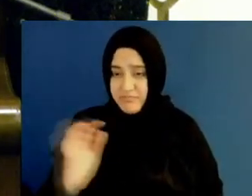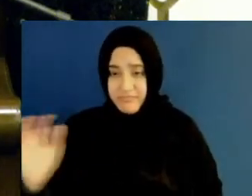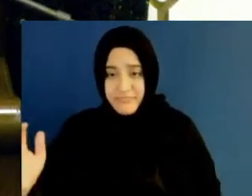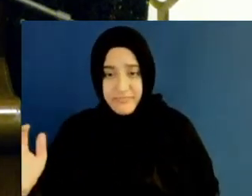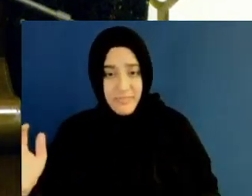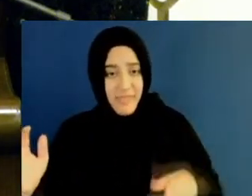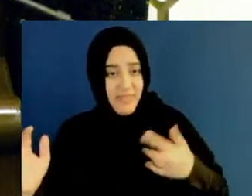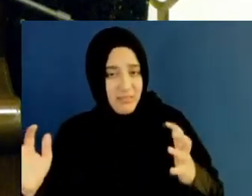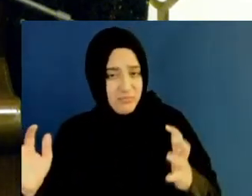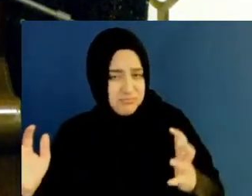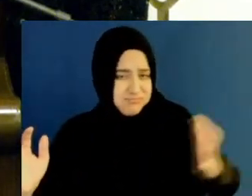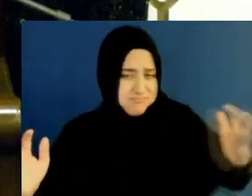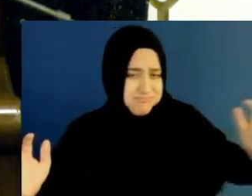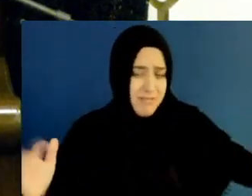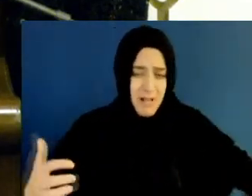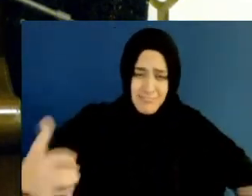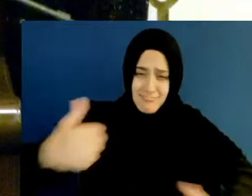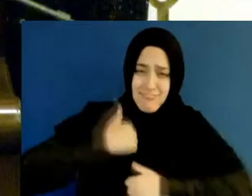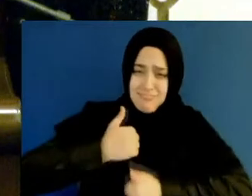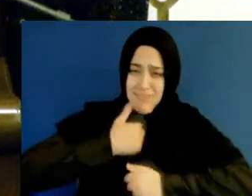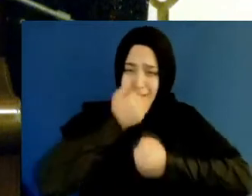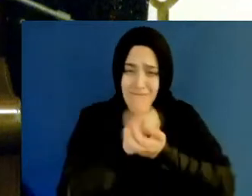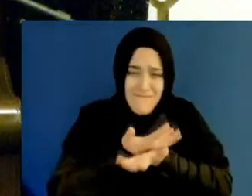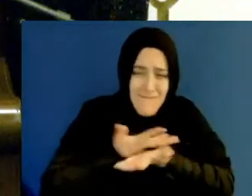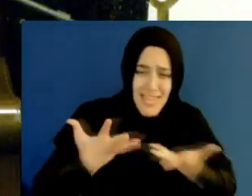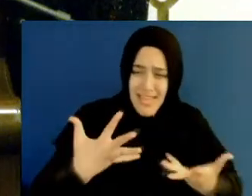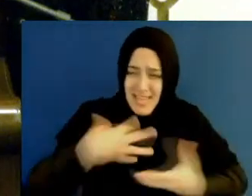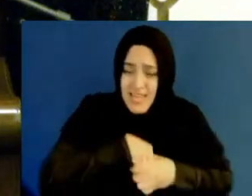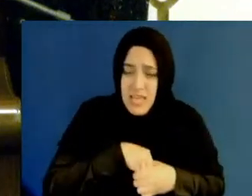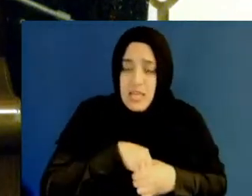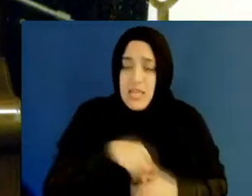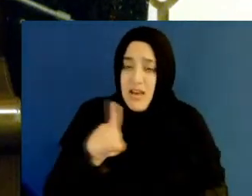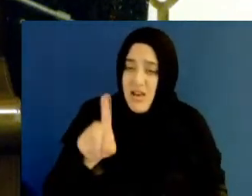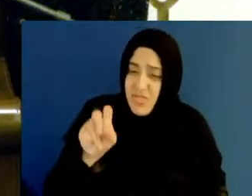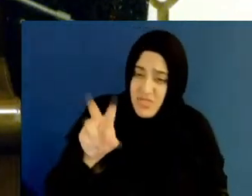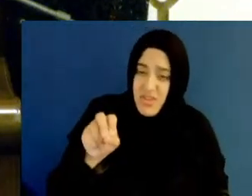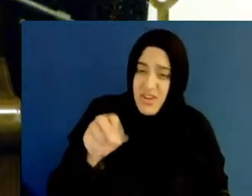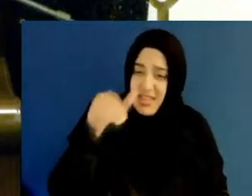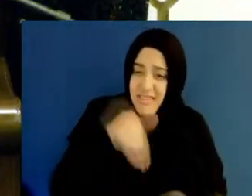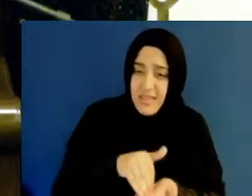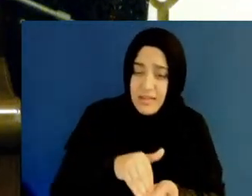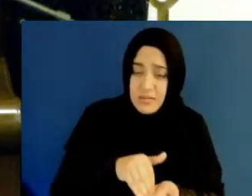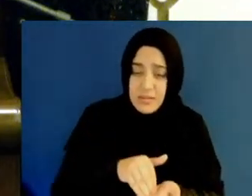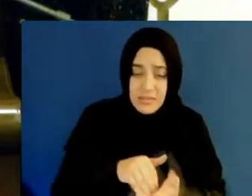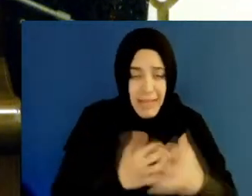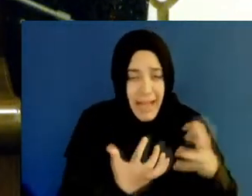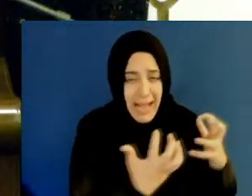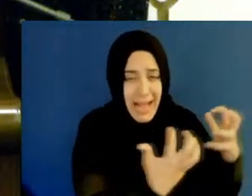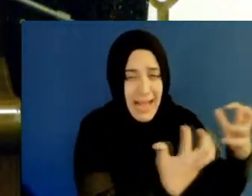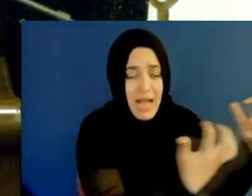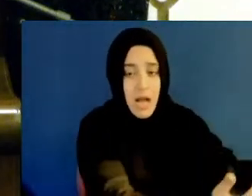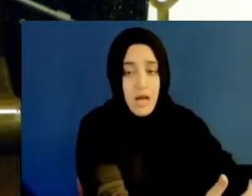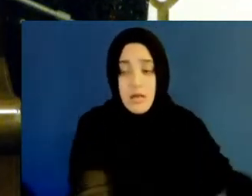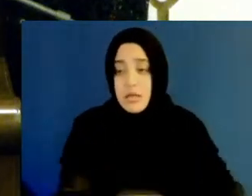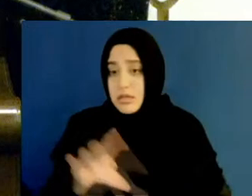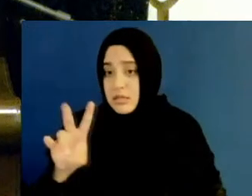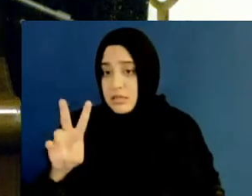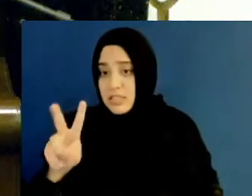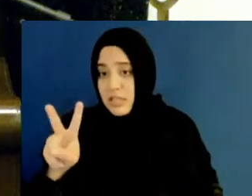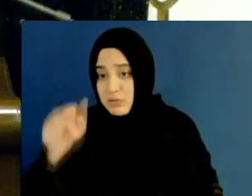30,000 of them. You have 72 courageous men, the likes of whom the world has not